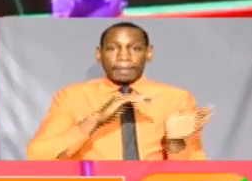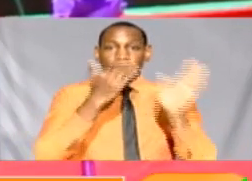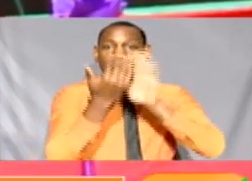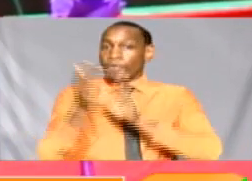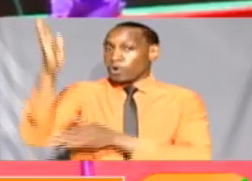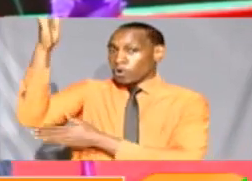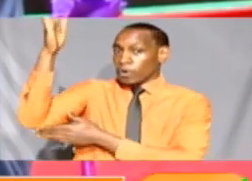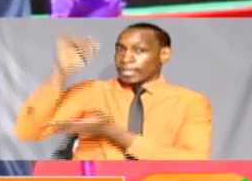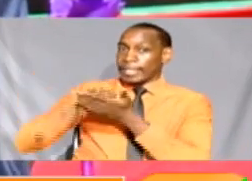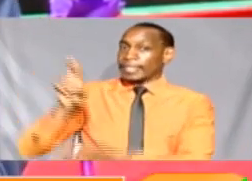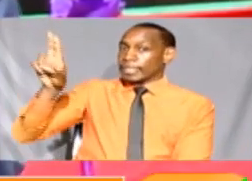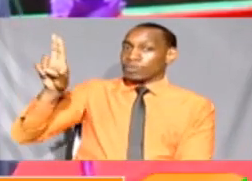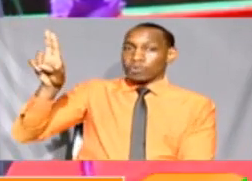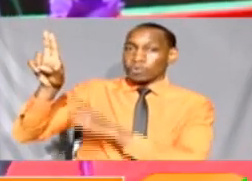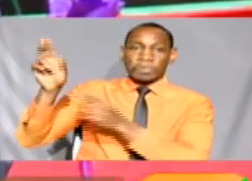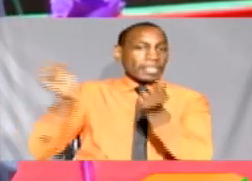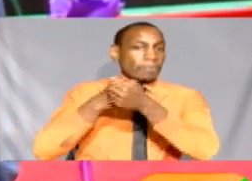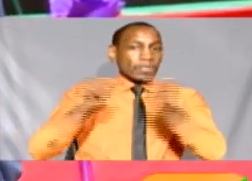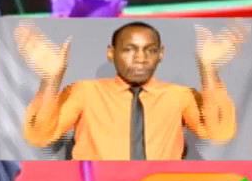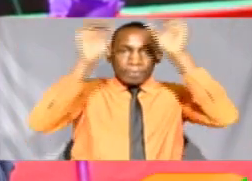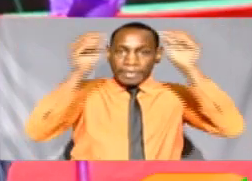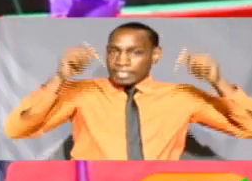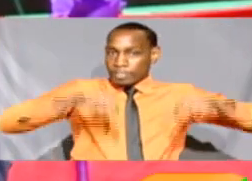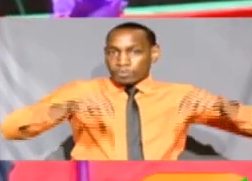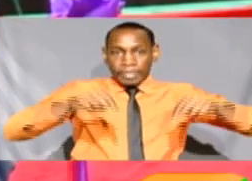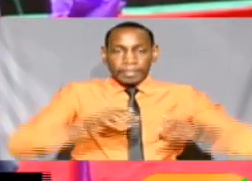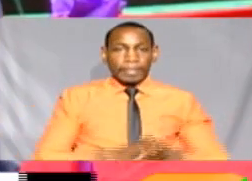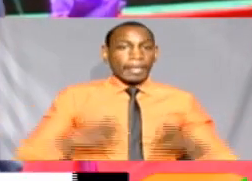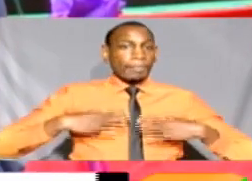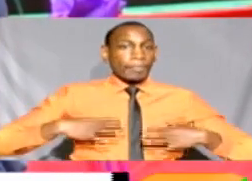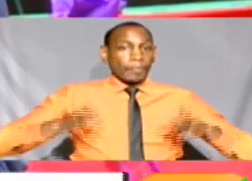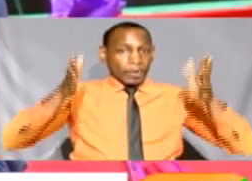Mungu, Uhuru Kenyatta will not be president today.